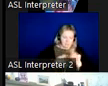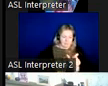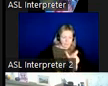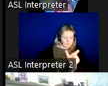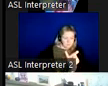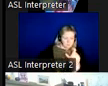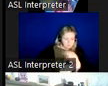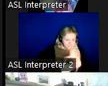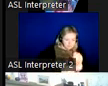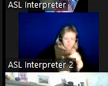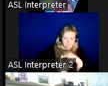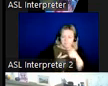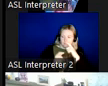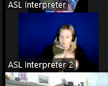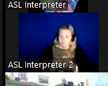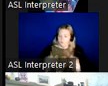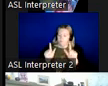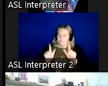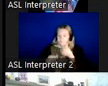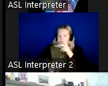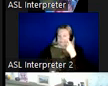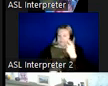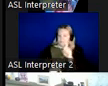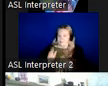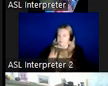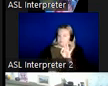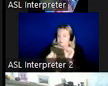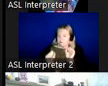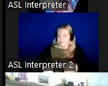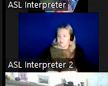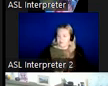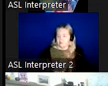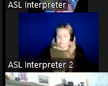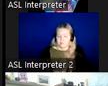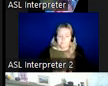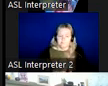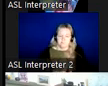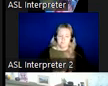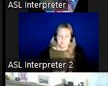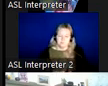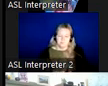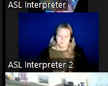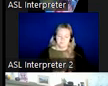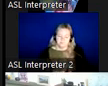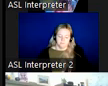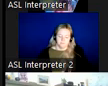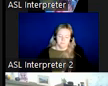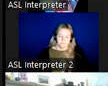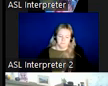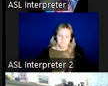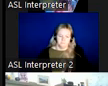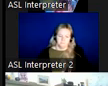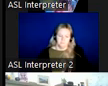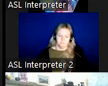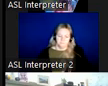Guide and our Seniors NL resources, it'll give you other books too that gives you a great